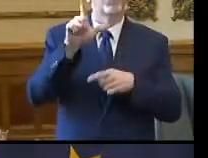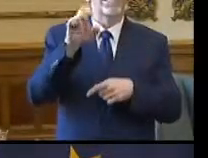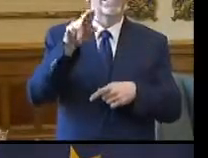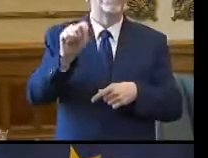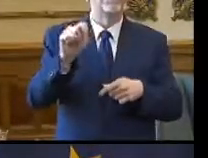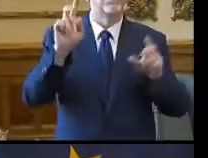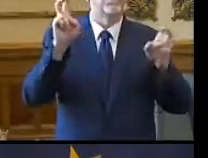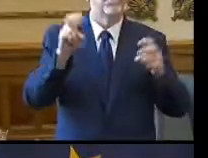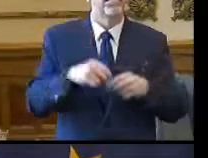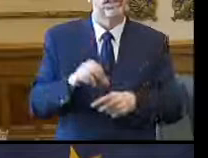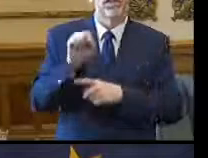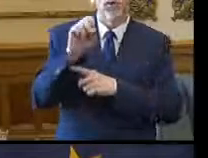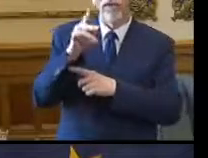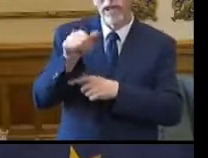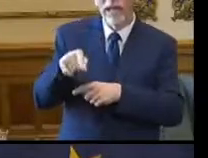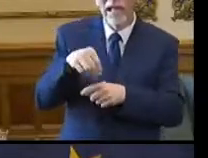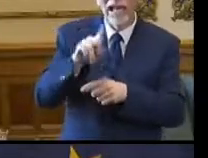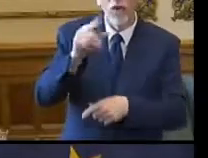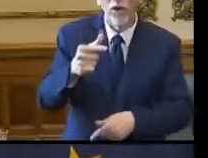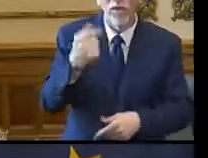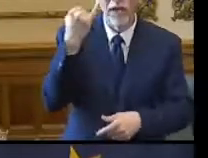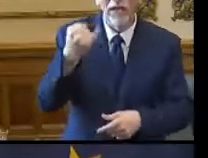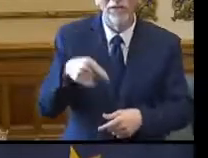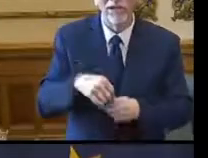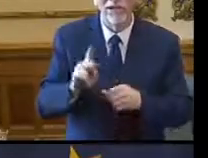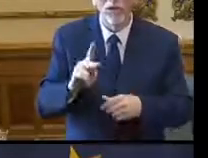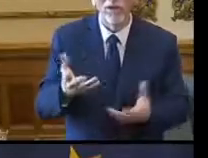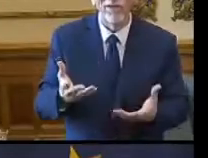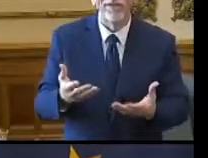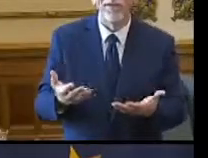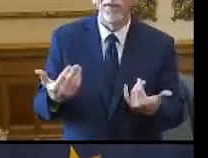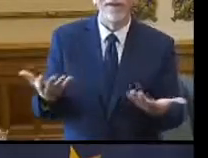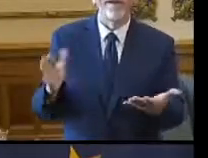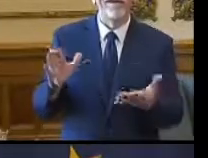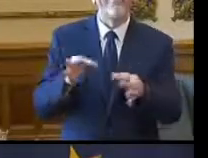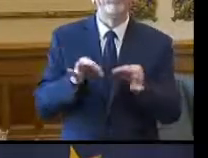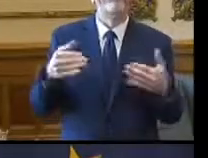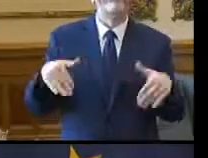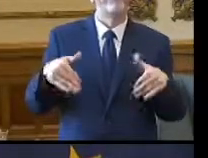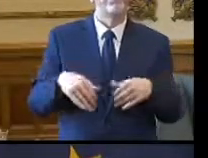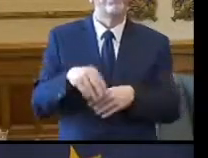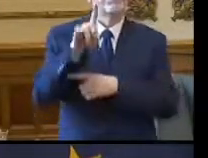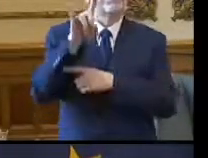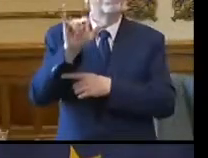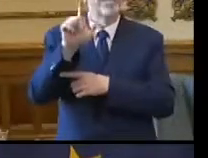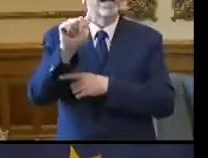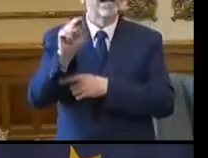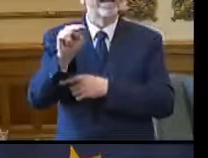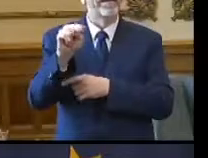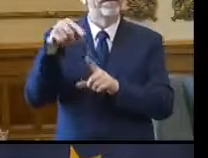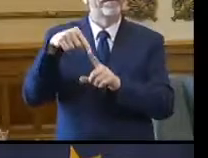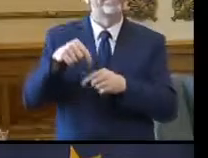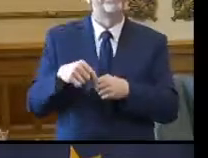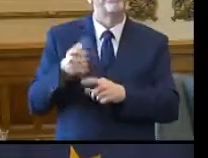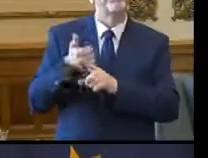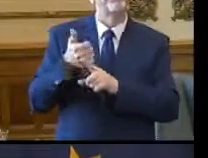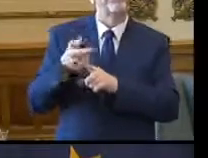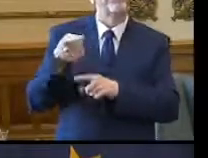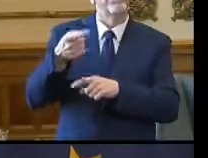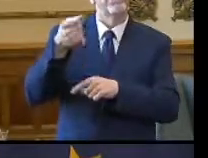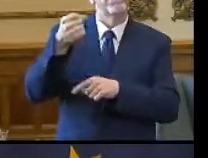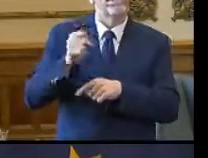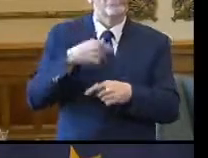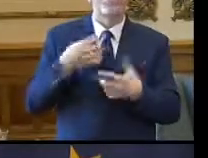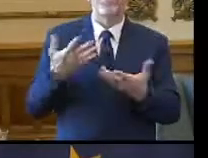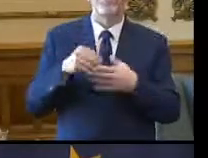home at this point in time and doing well. We're doing everything we can to help with this pandemic, following CDC very closely, Indiana